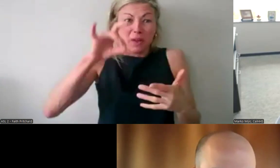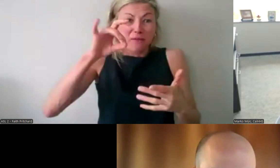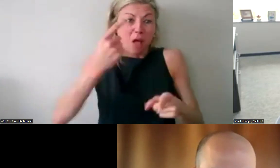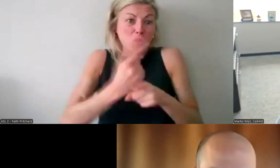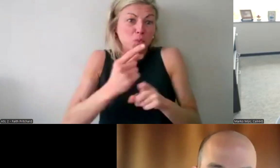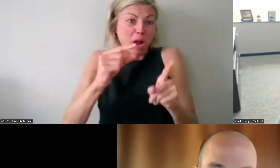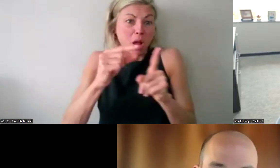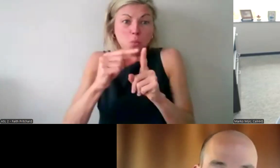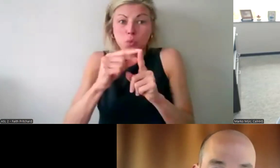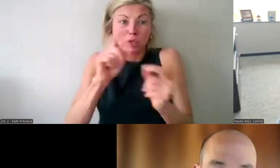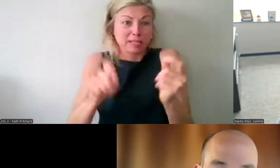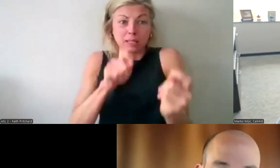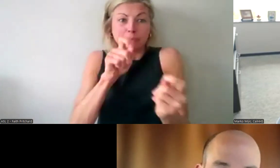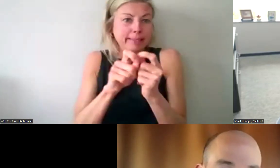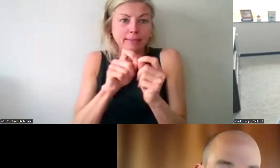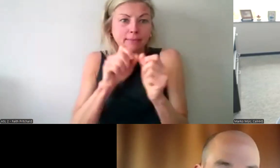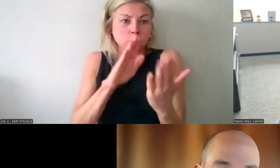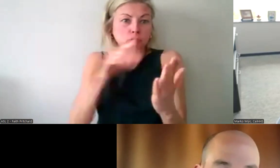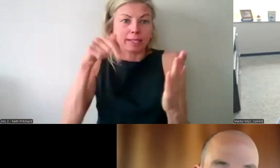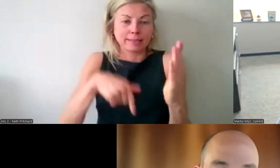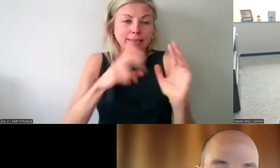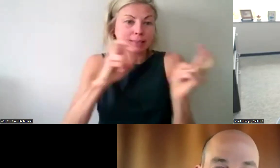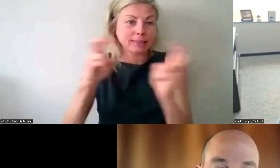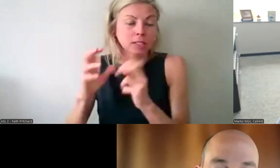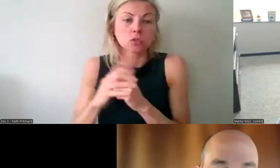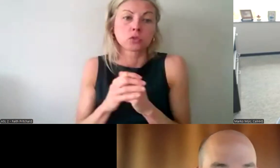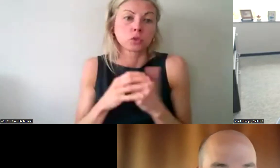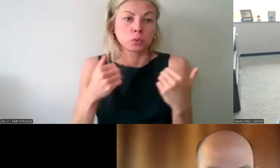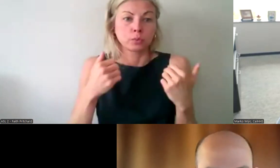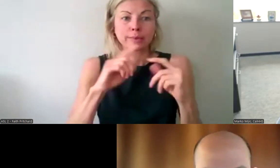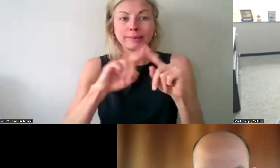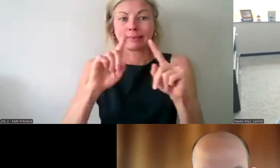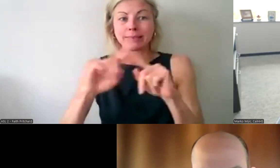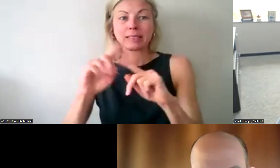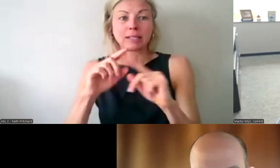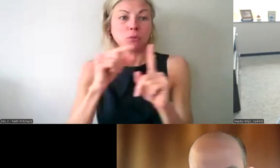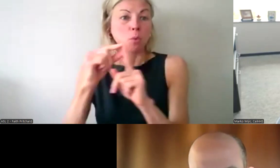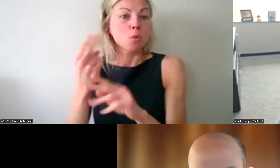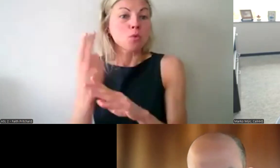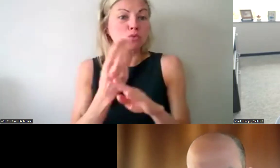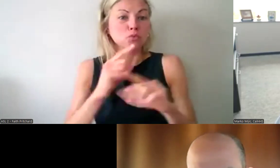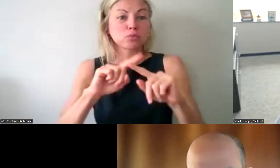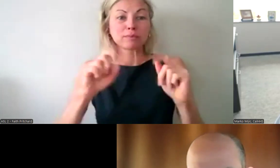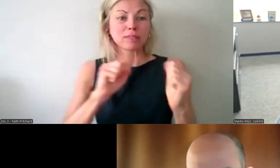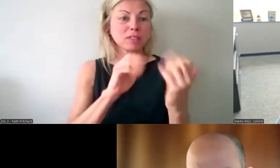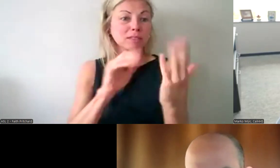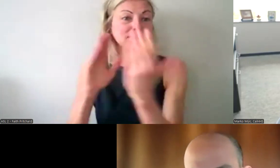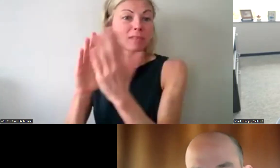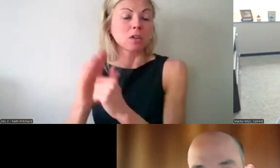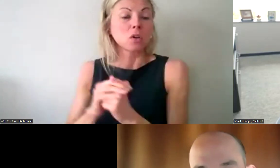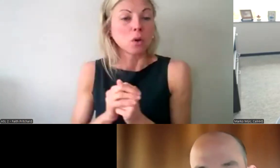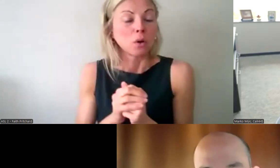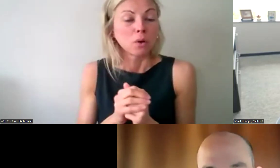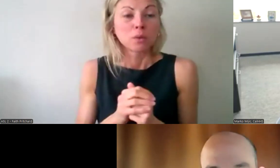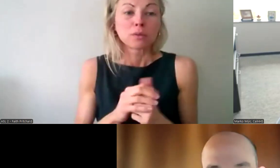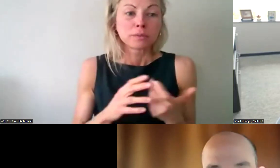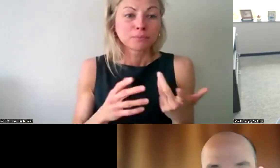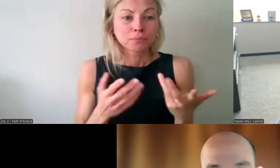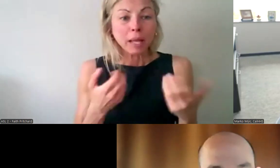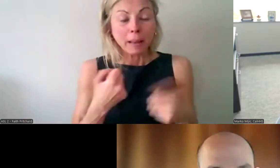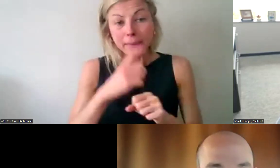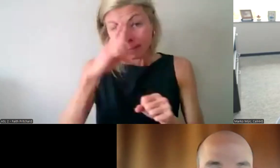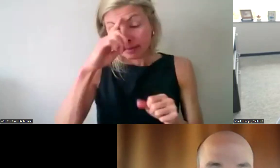this issue. I think different terms are used in different places. And I think that that makes sense to a degree, that there's